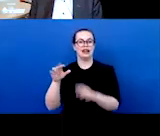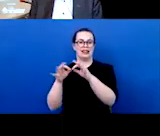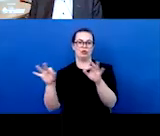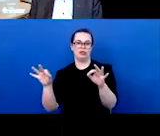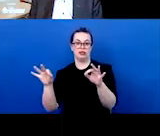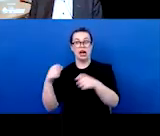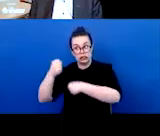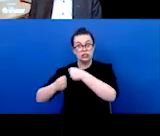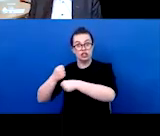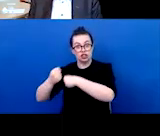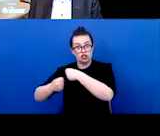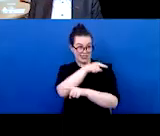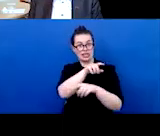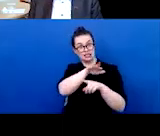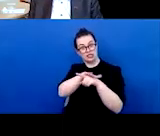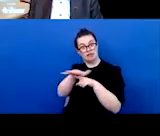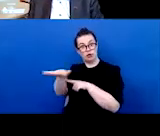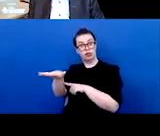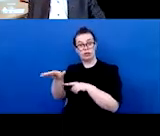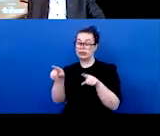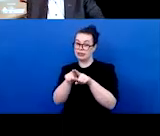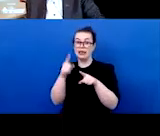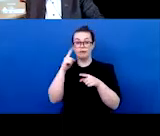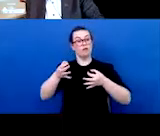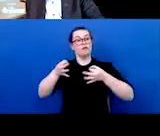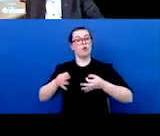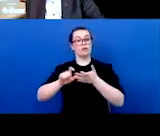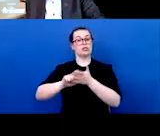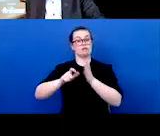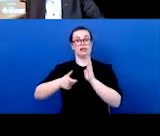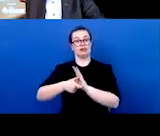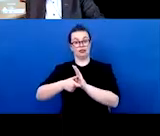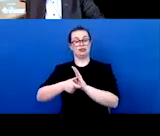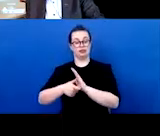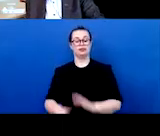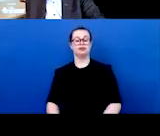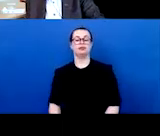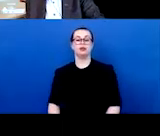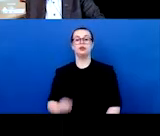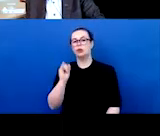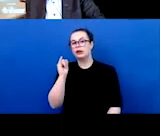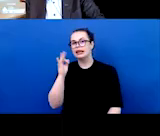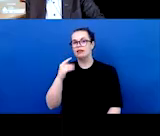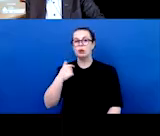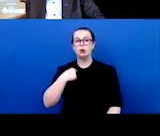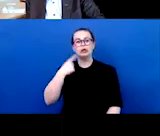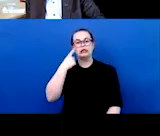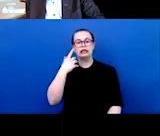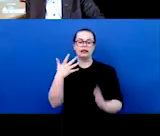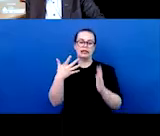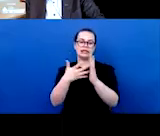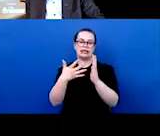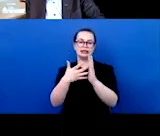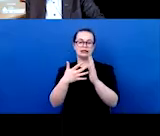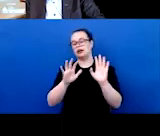actually the case in formal semantics as well. So if we look inside one of the classic